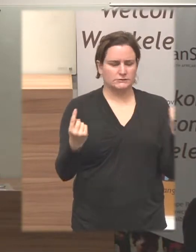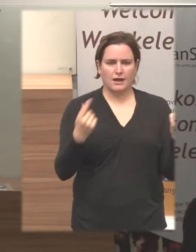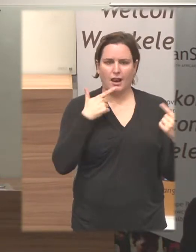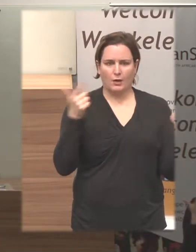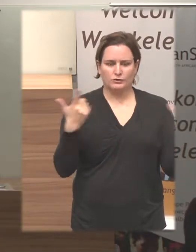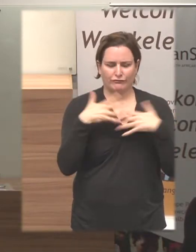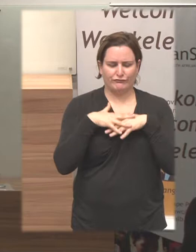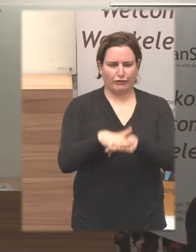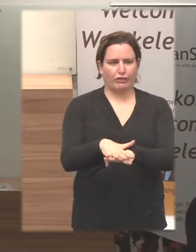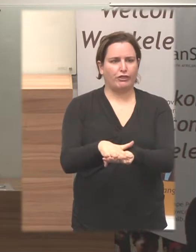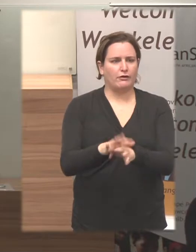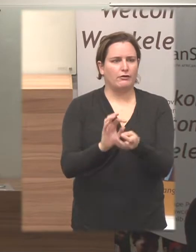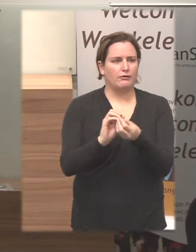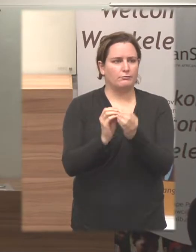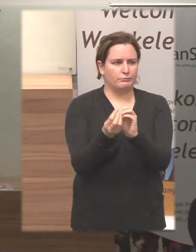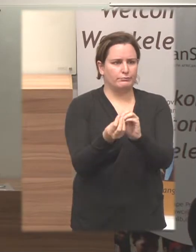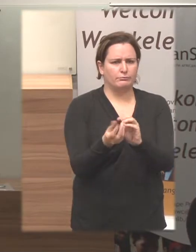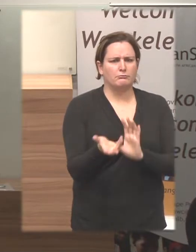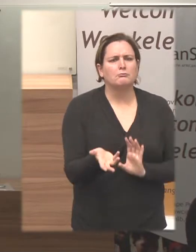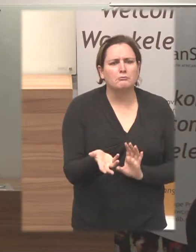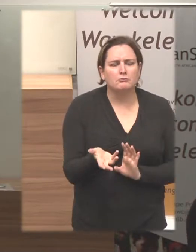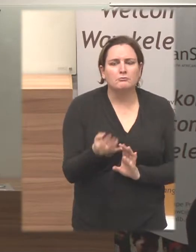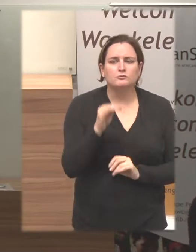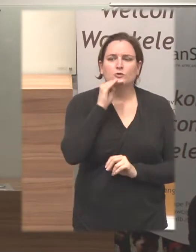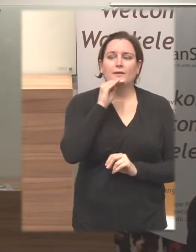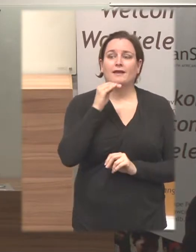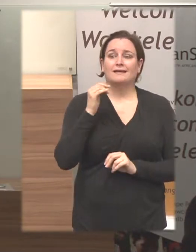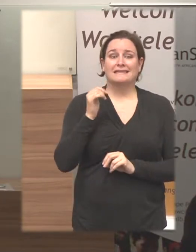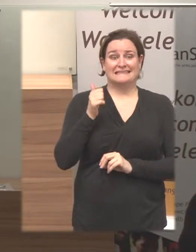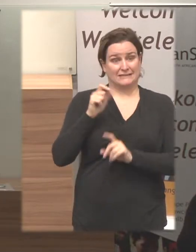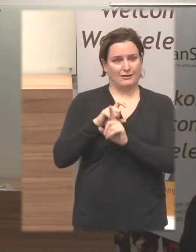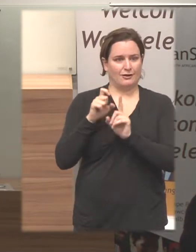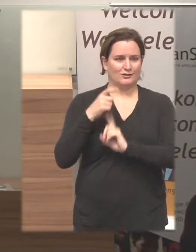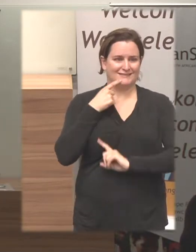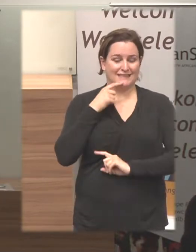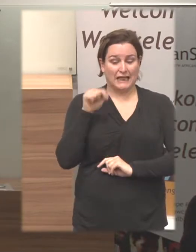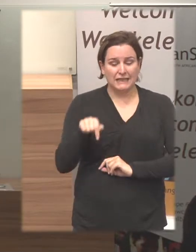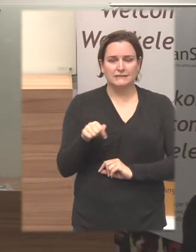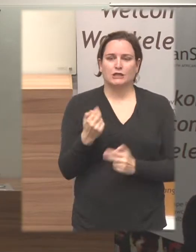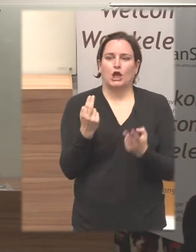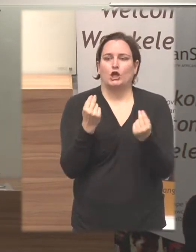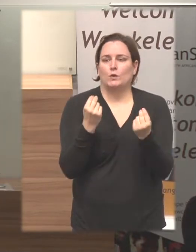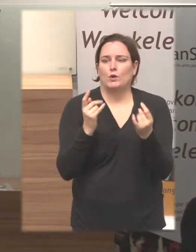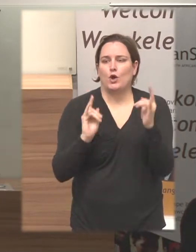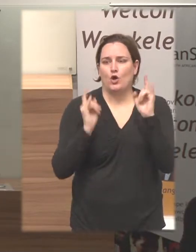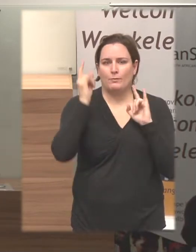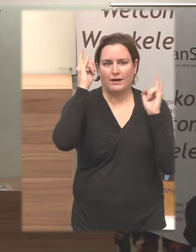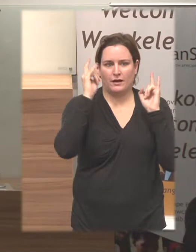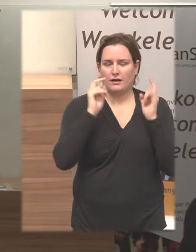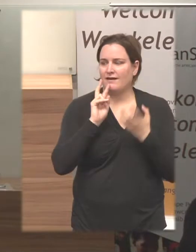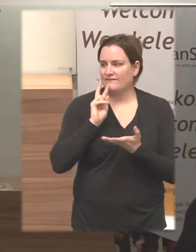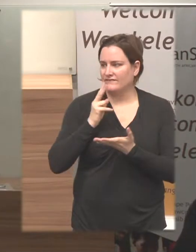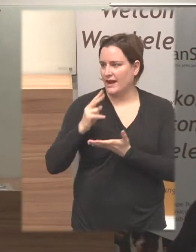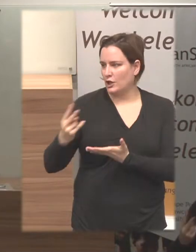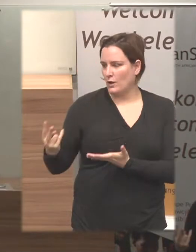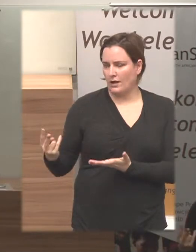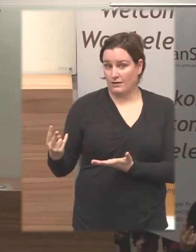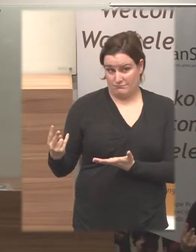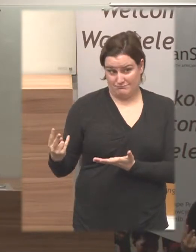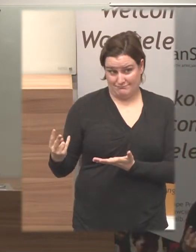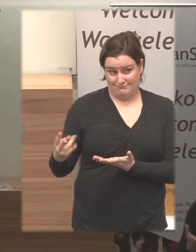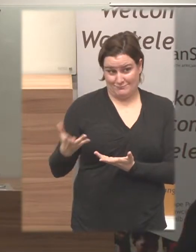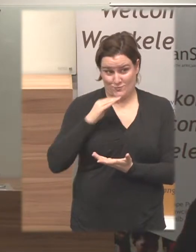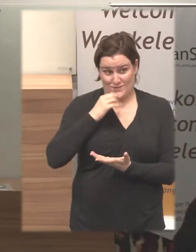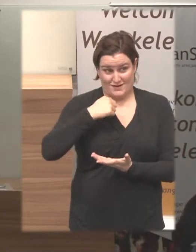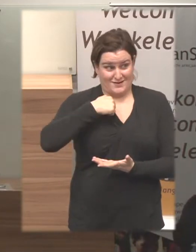what McKinney et al. Call this is a new urban vernacular. The elements, this particular speaker